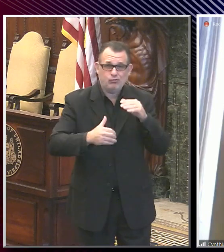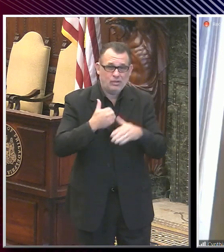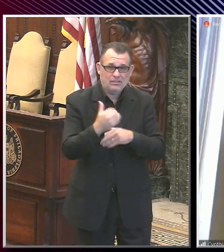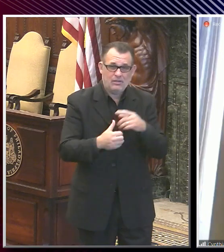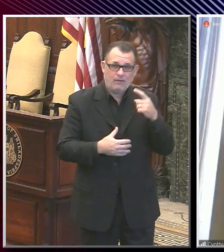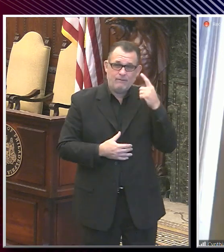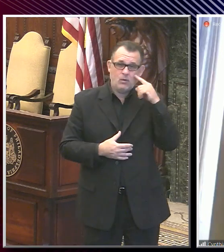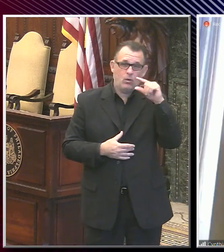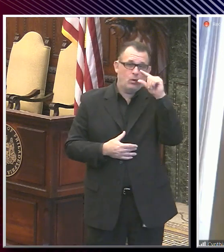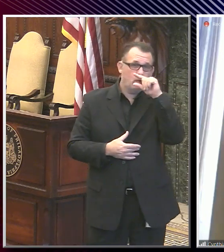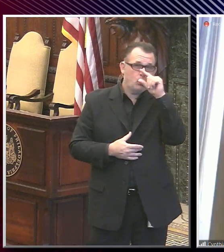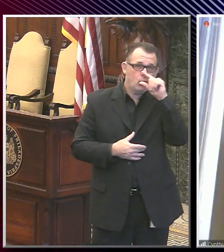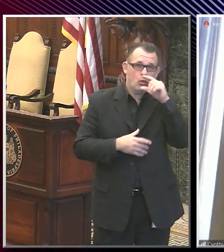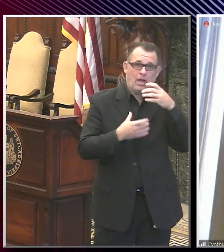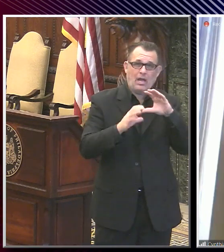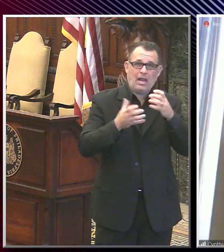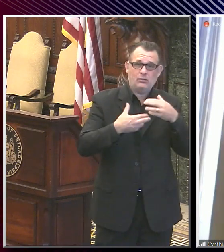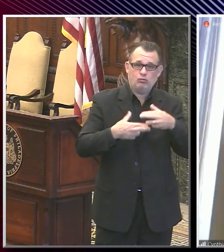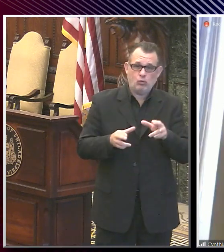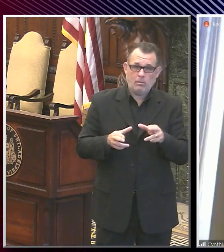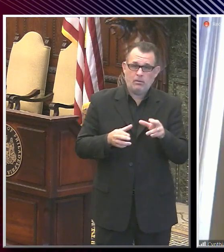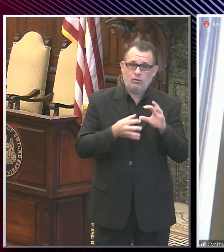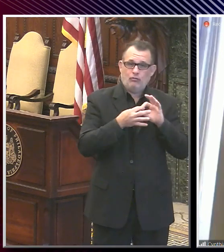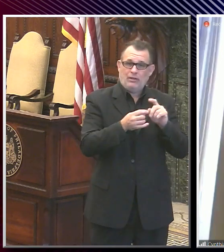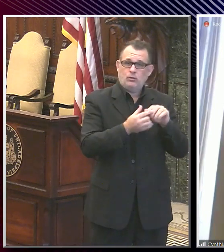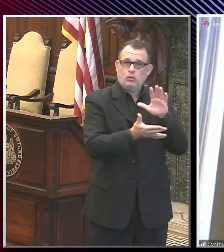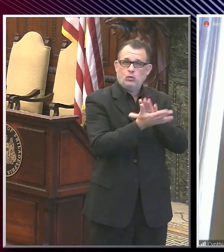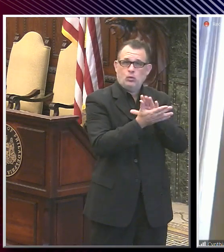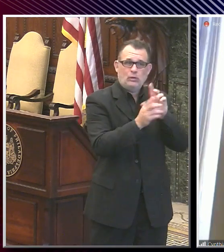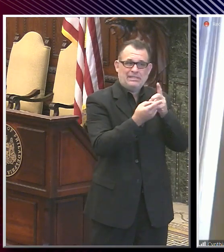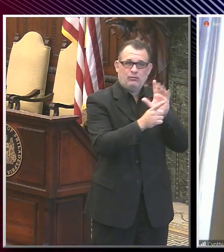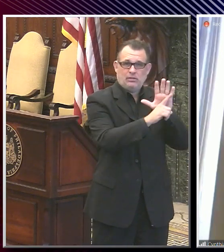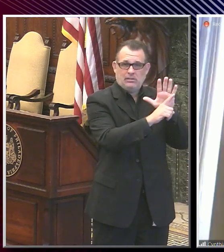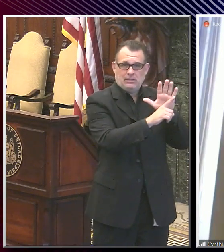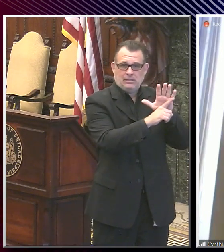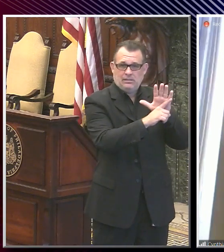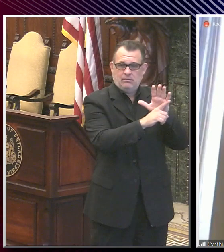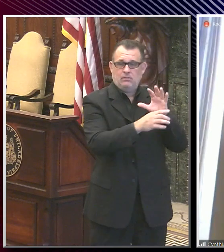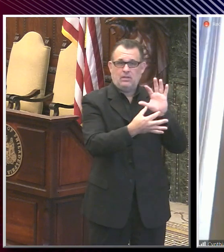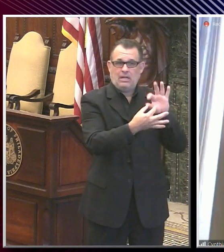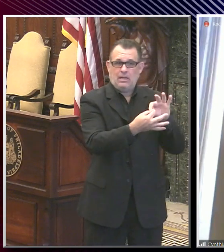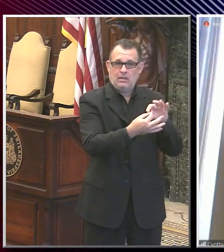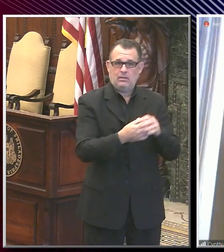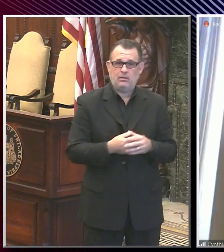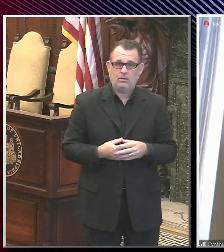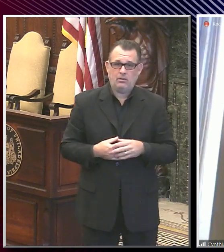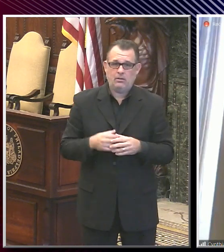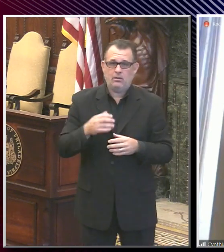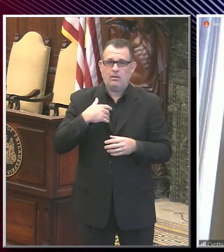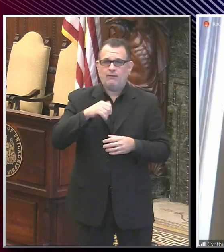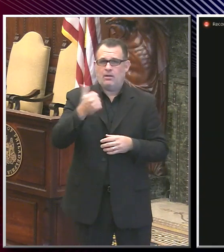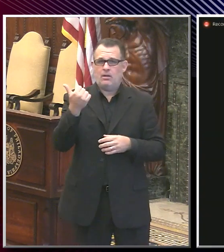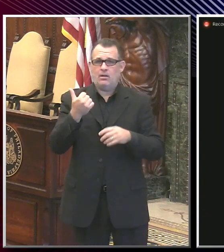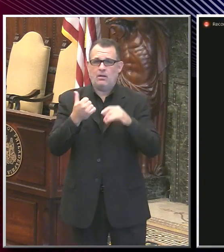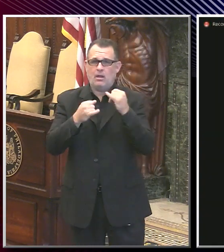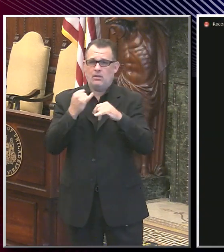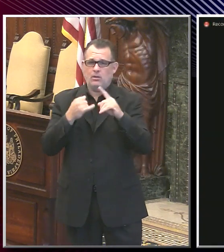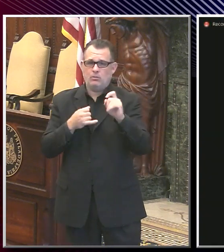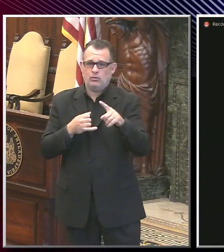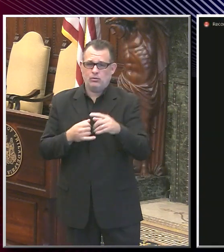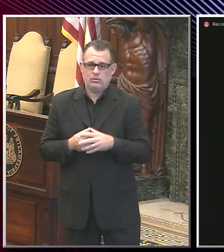Google Classroom as it relates to the district. And I can't remember what the top of the question was, Dale. It